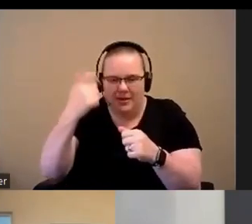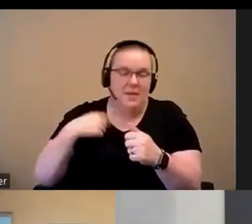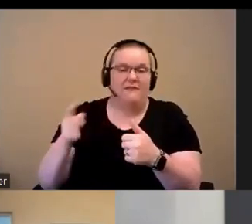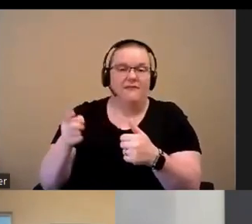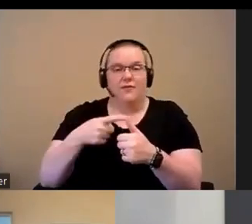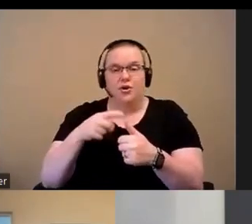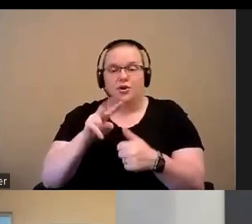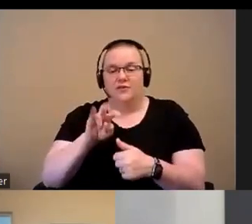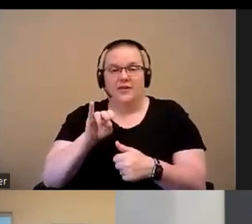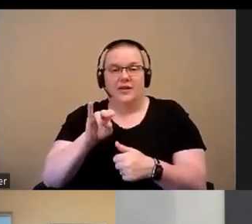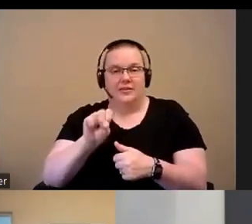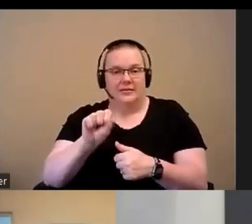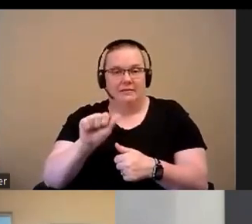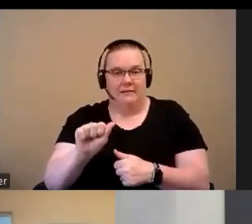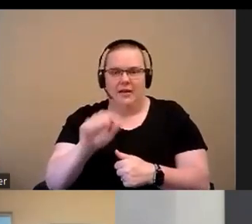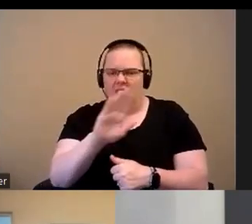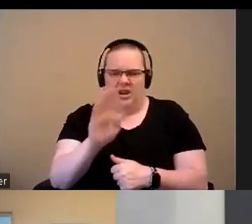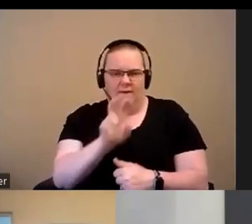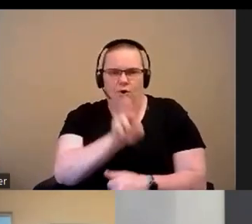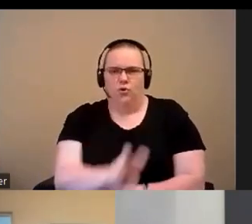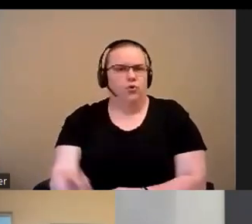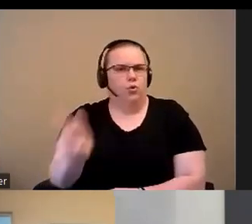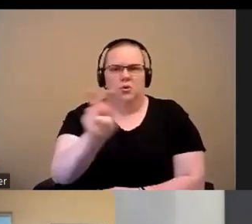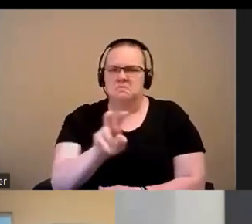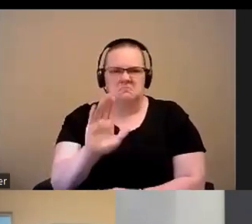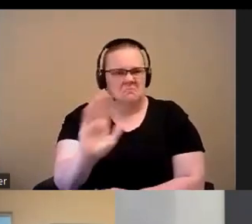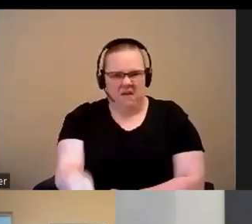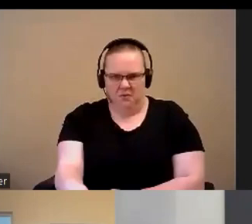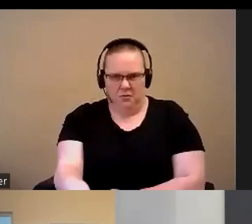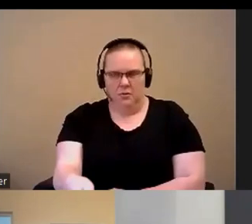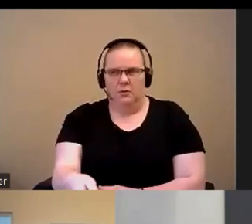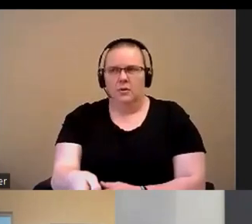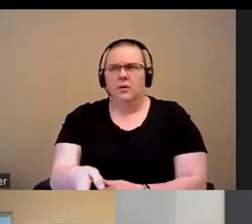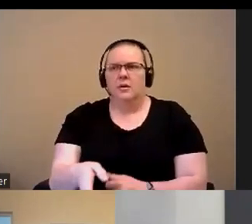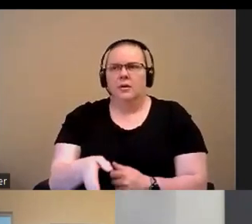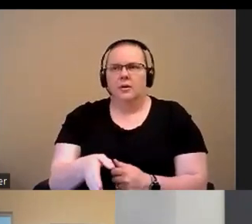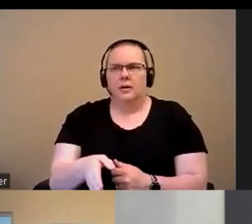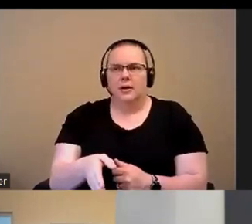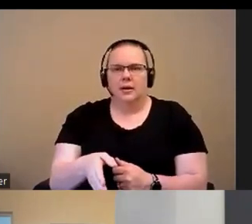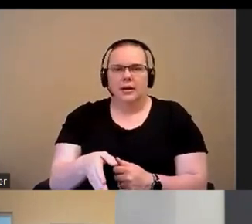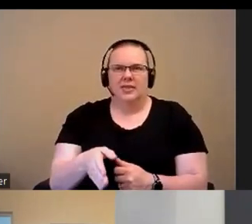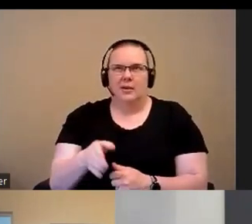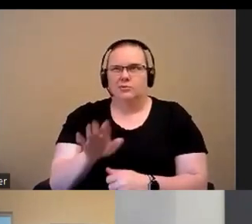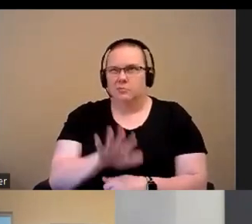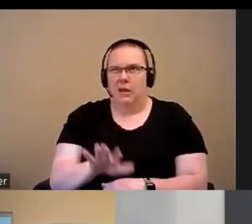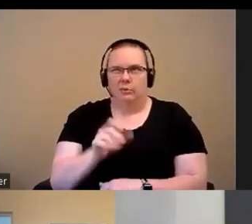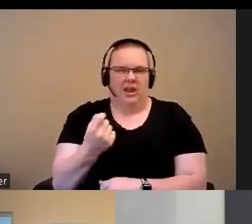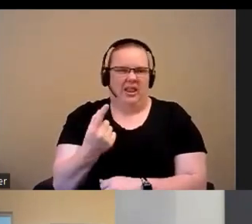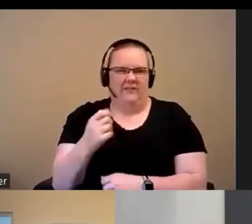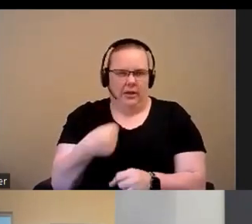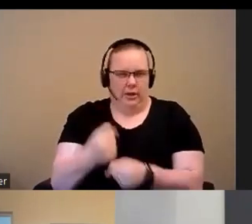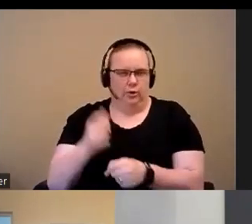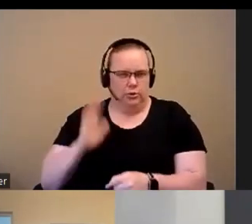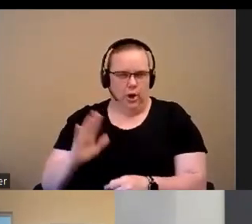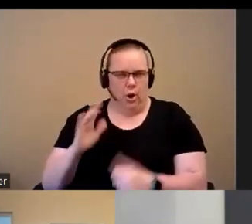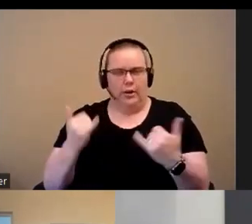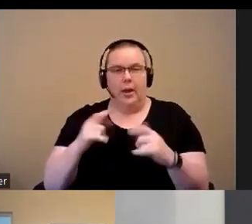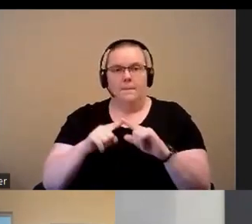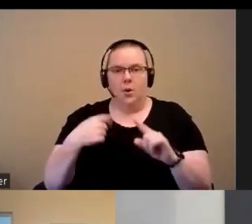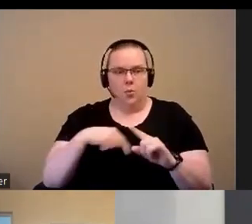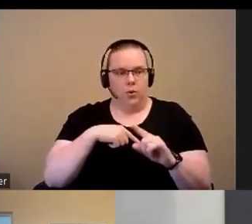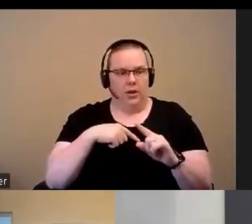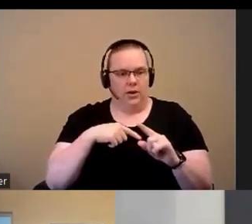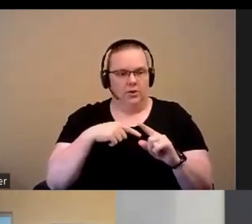visa, I had never toured or anything, and that was 11 years ago or something, and we just copied a